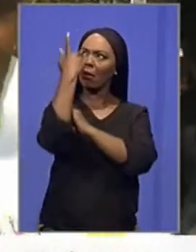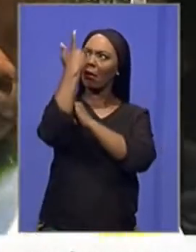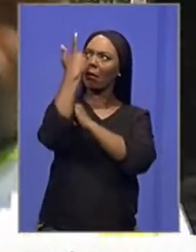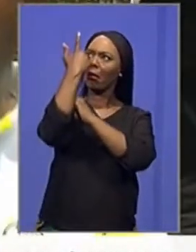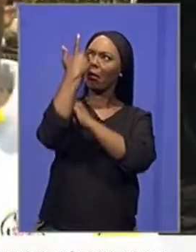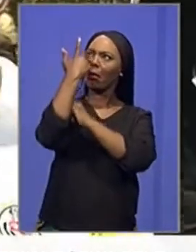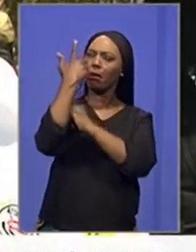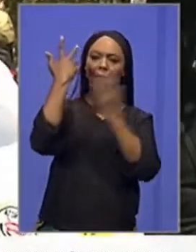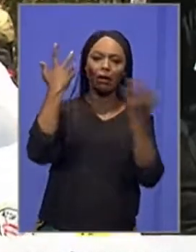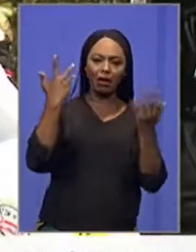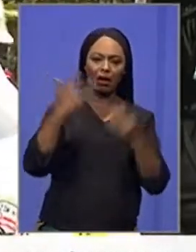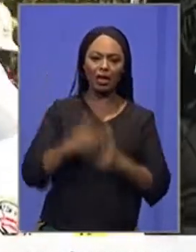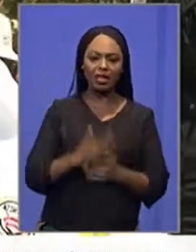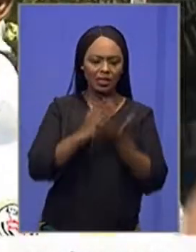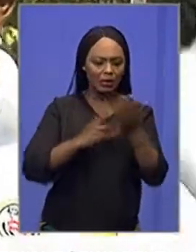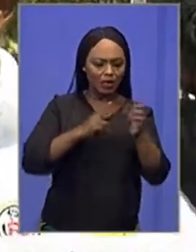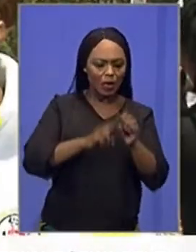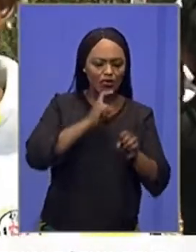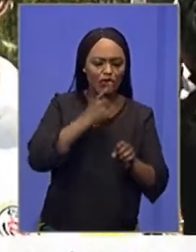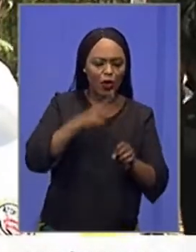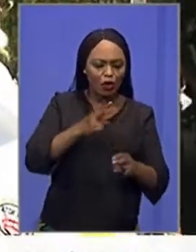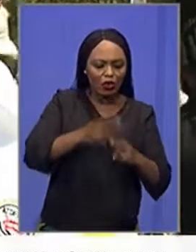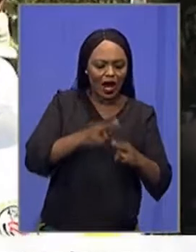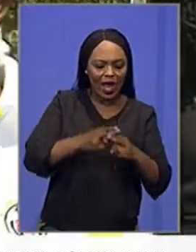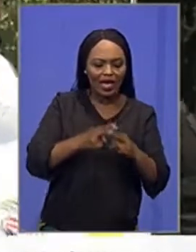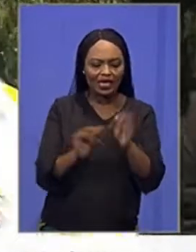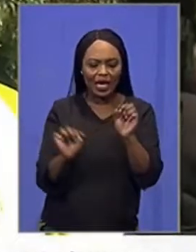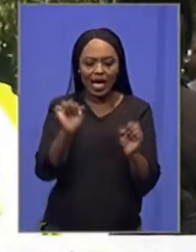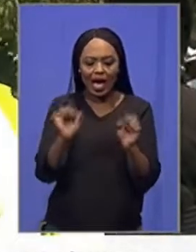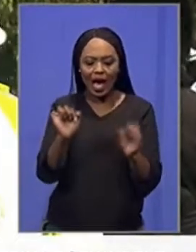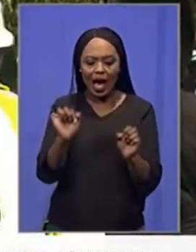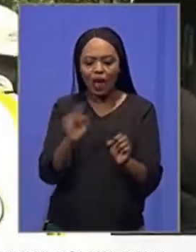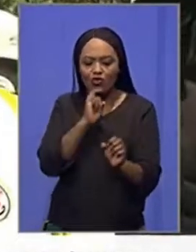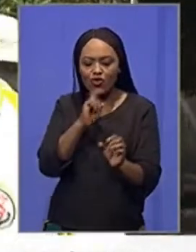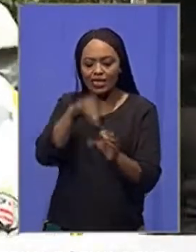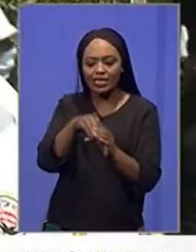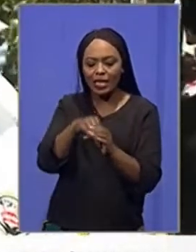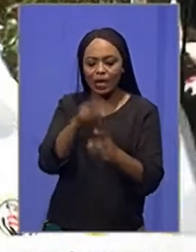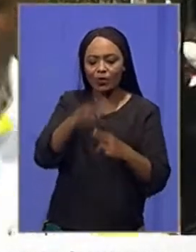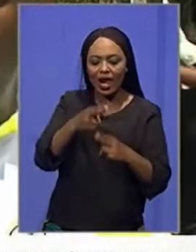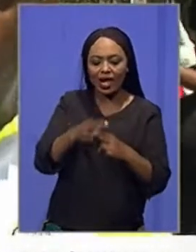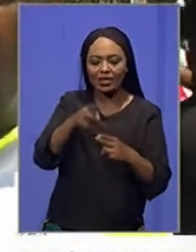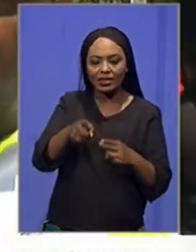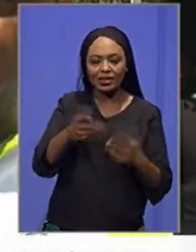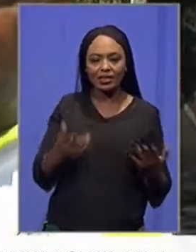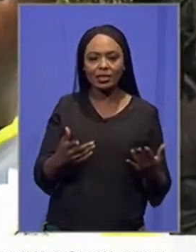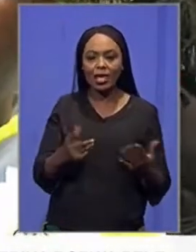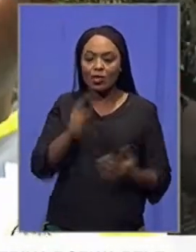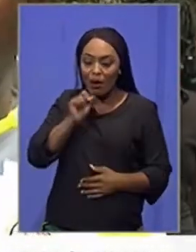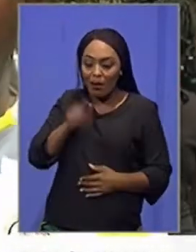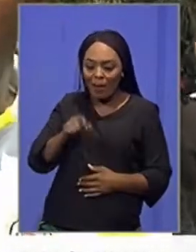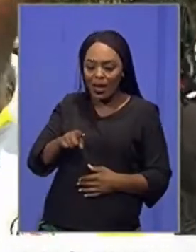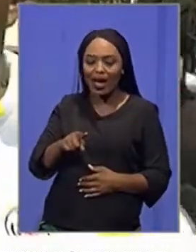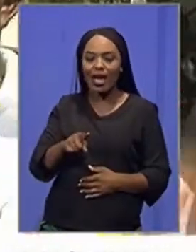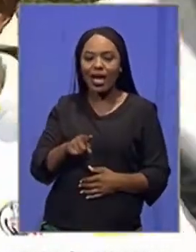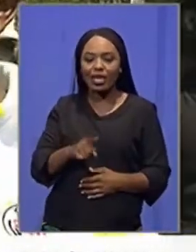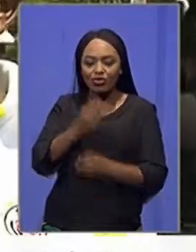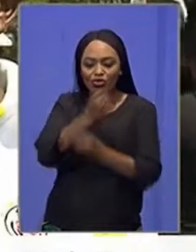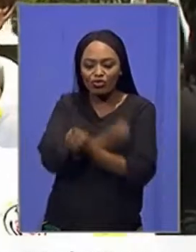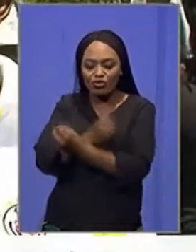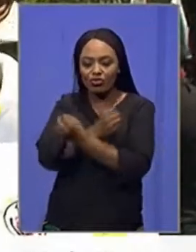Sometimes we use it as a toilet because sometimes you sleep on the game reserve, you can't go out at night. You have to use that truck. But now they